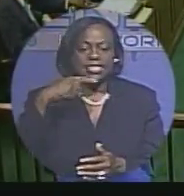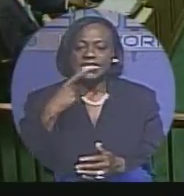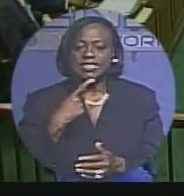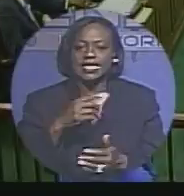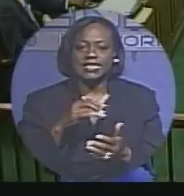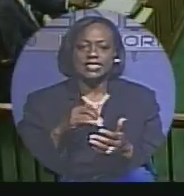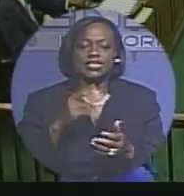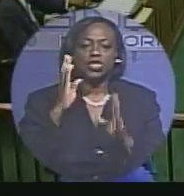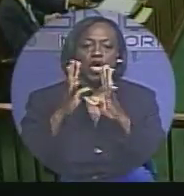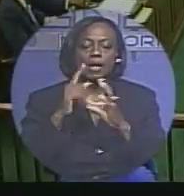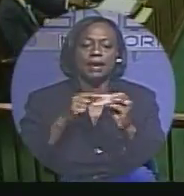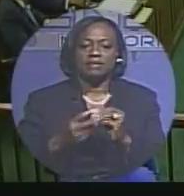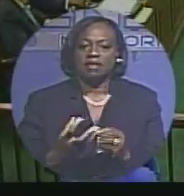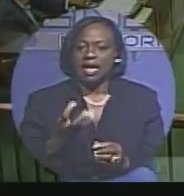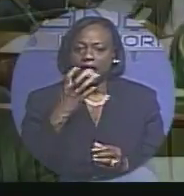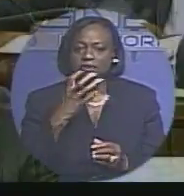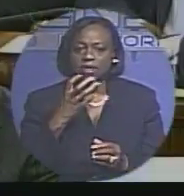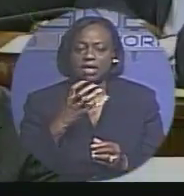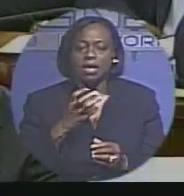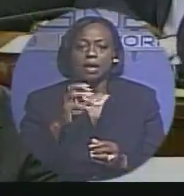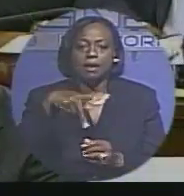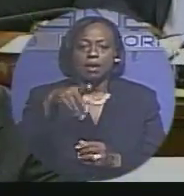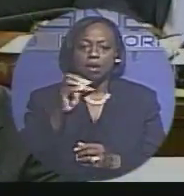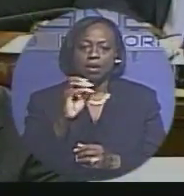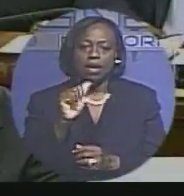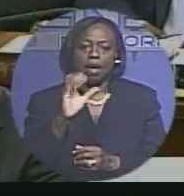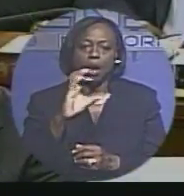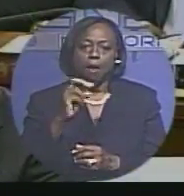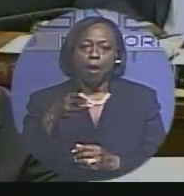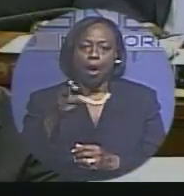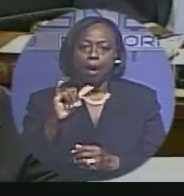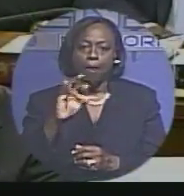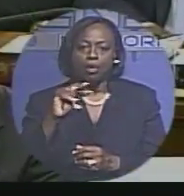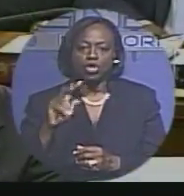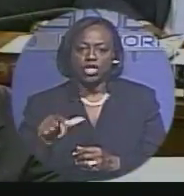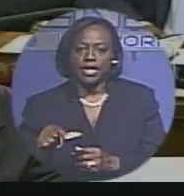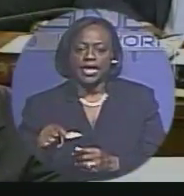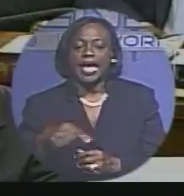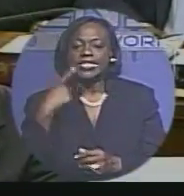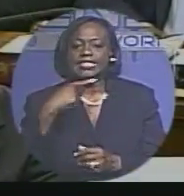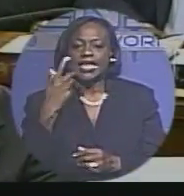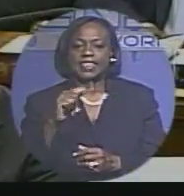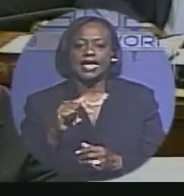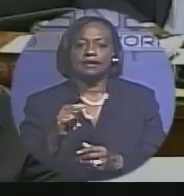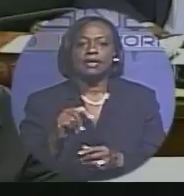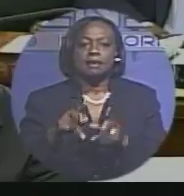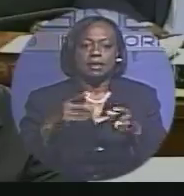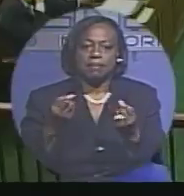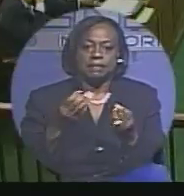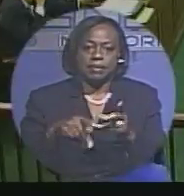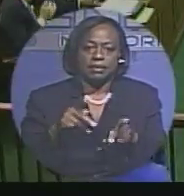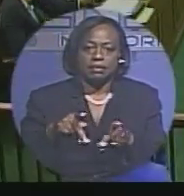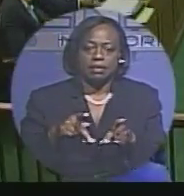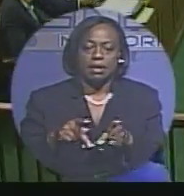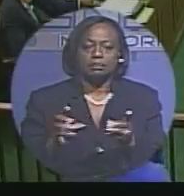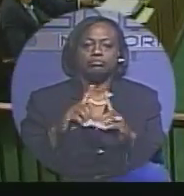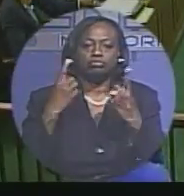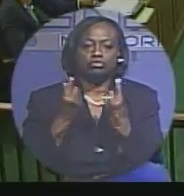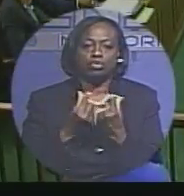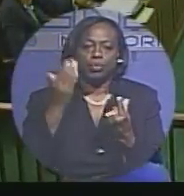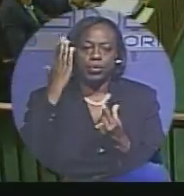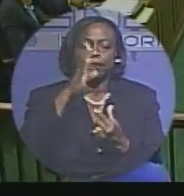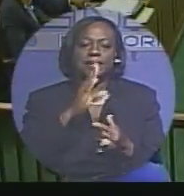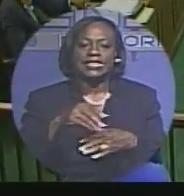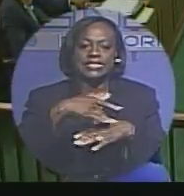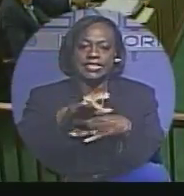to the vexing poaching issue, announcing that a delegation will be sent to reason with the Dominican government to put an end to